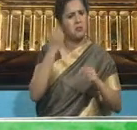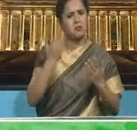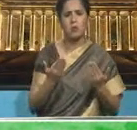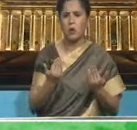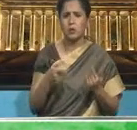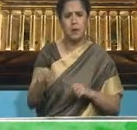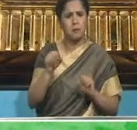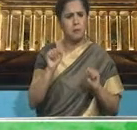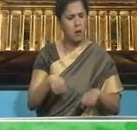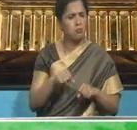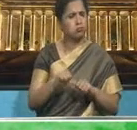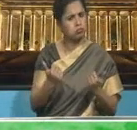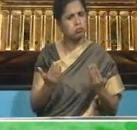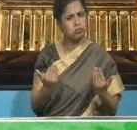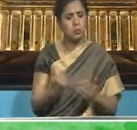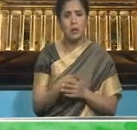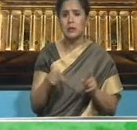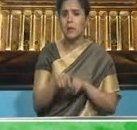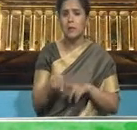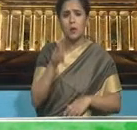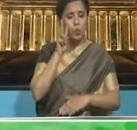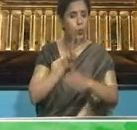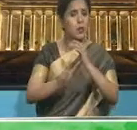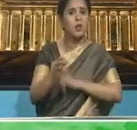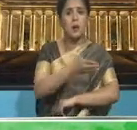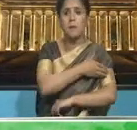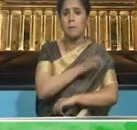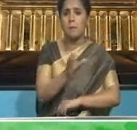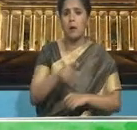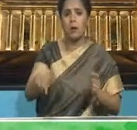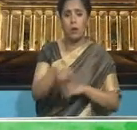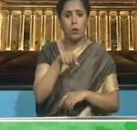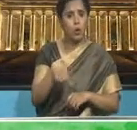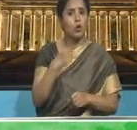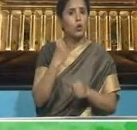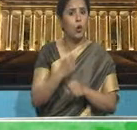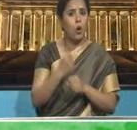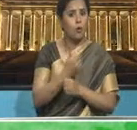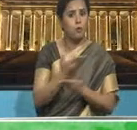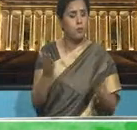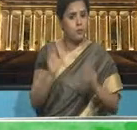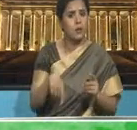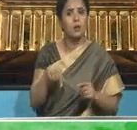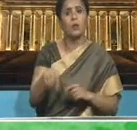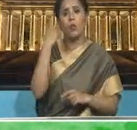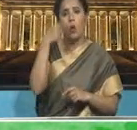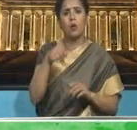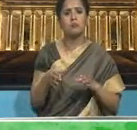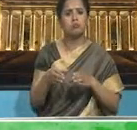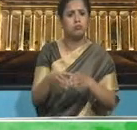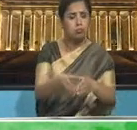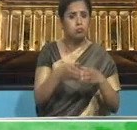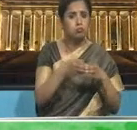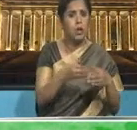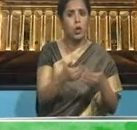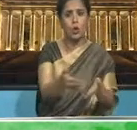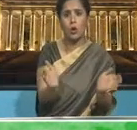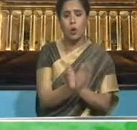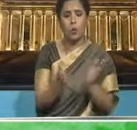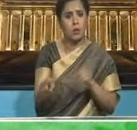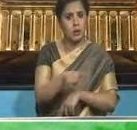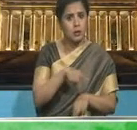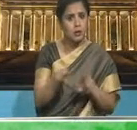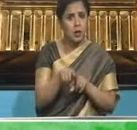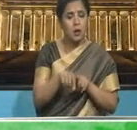ability. The same vision of empowerment guides the government's approach to the marginalized communities, including